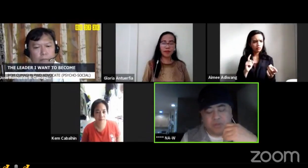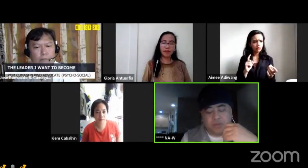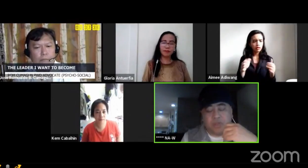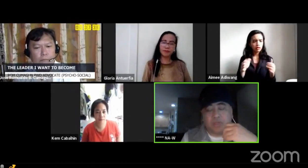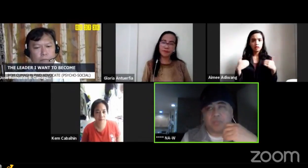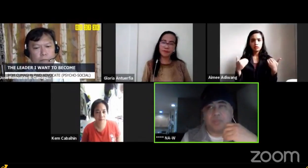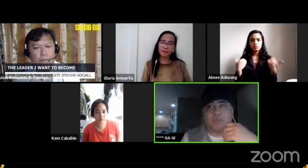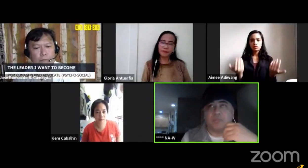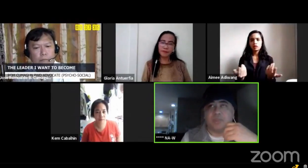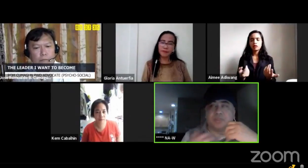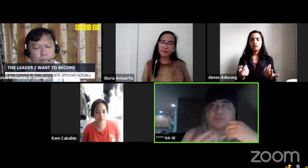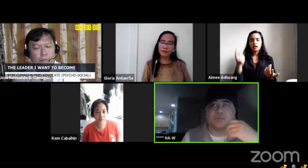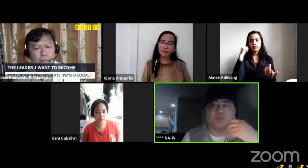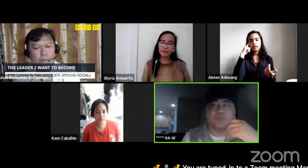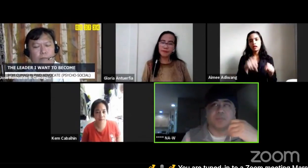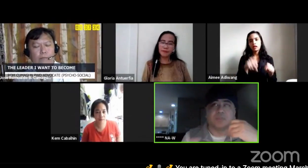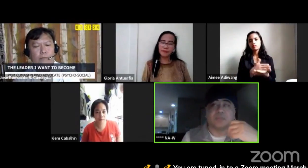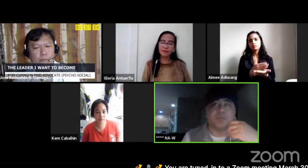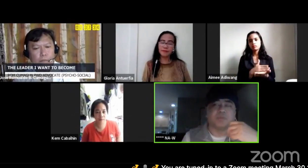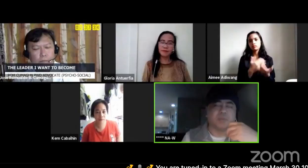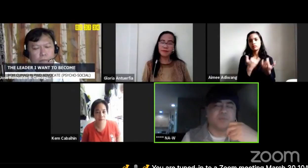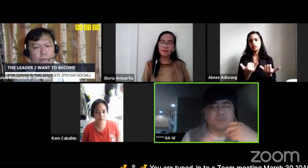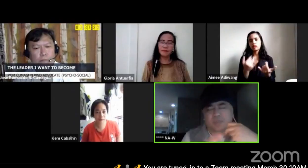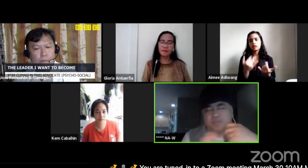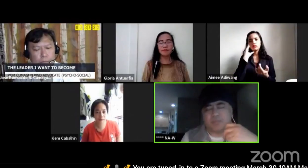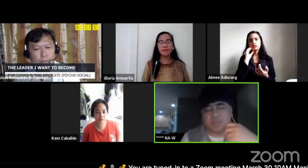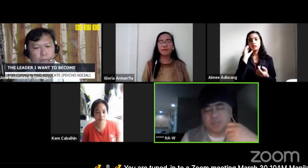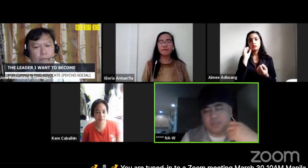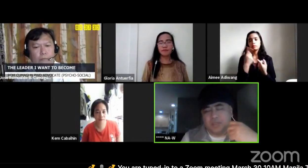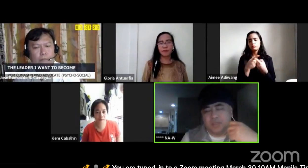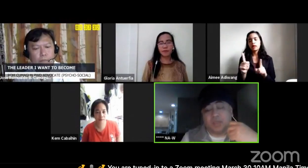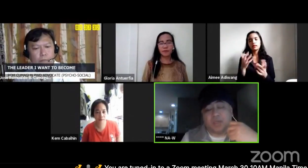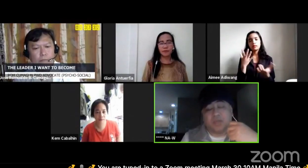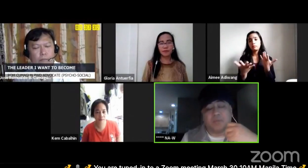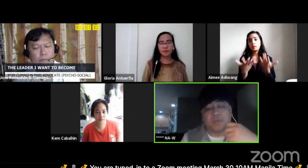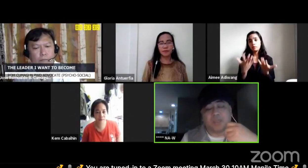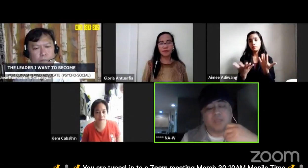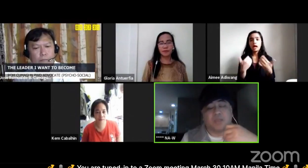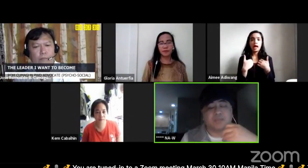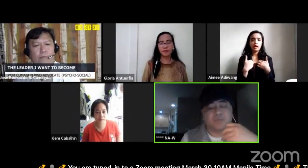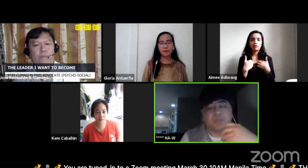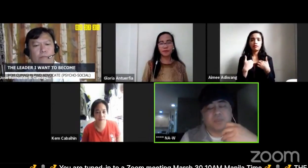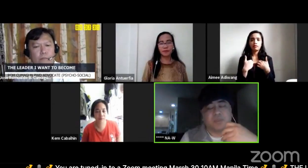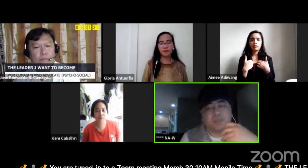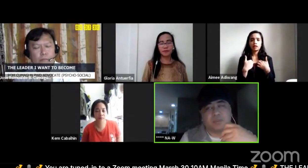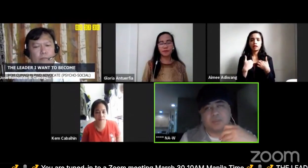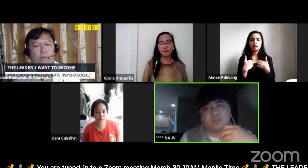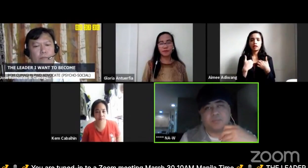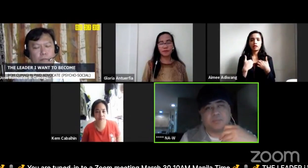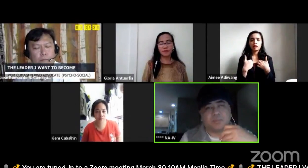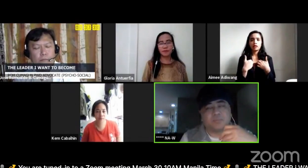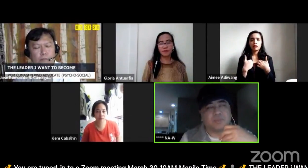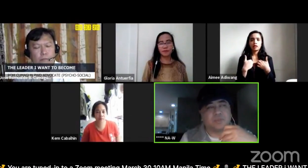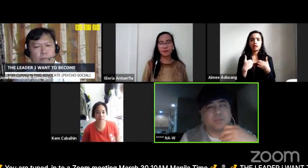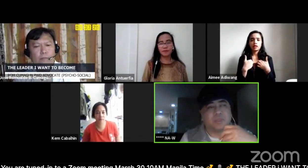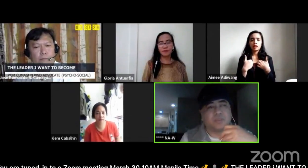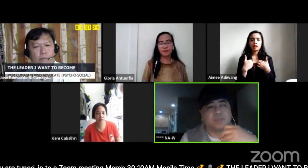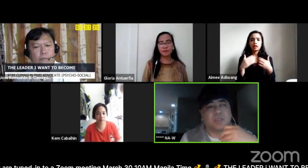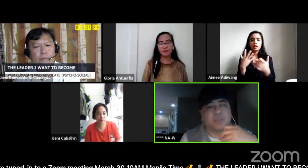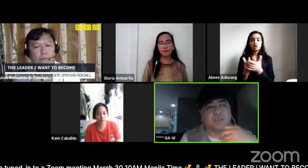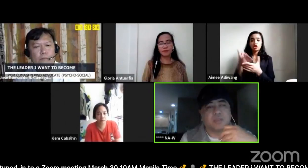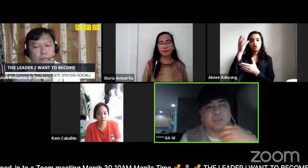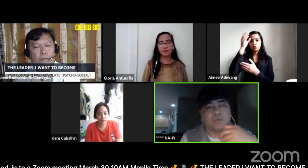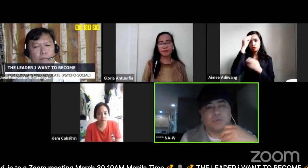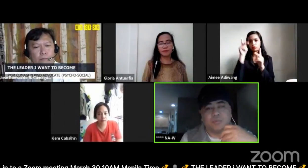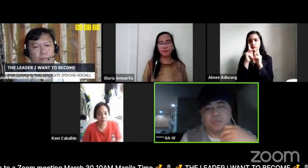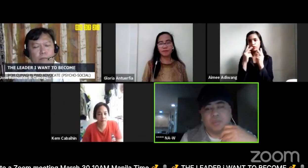So yun lang yung pwede ko ma-share so far from that experience. But of course, my life naman digressed from that position.